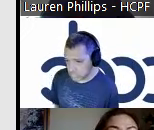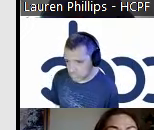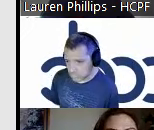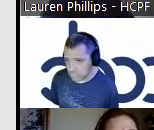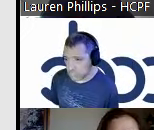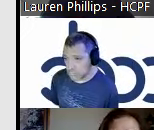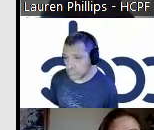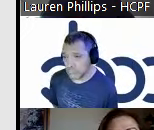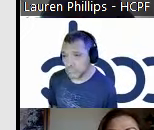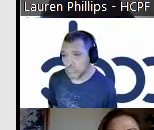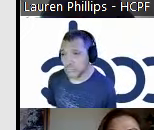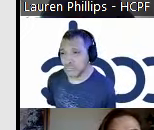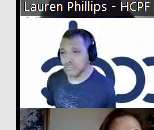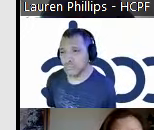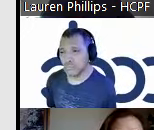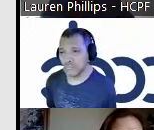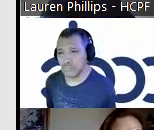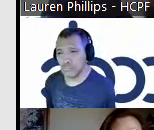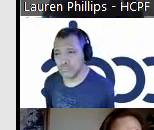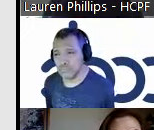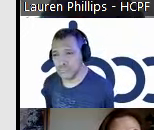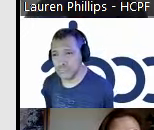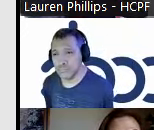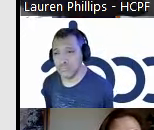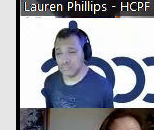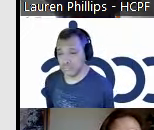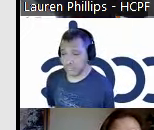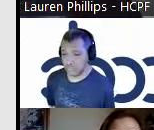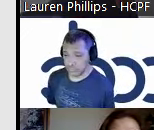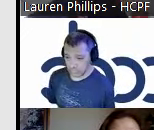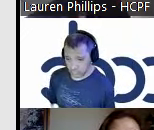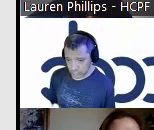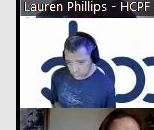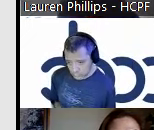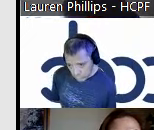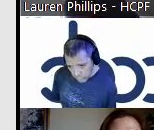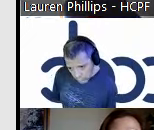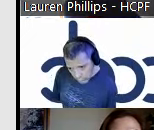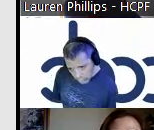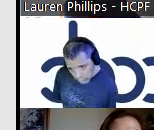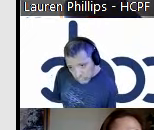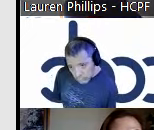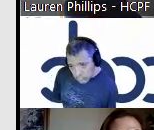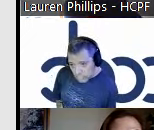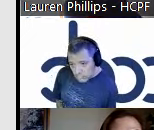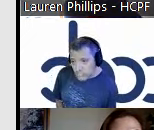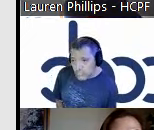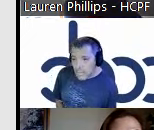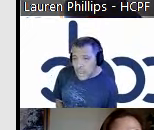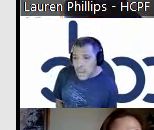reimbursement. I guess my question is, if the reimbursements were higher, how can we guarantee more providers will actually sign